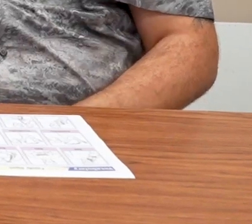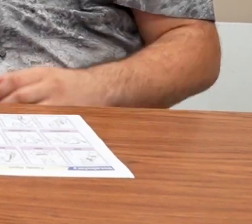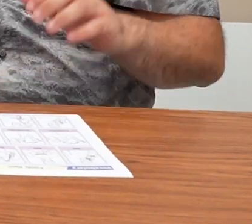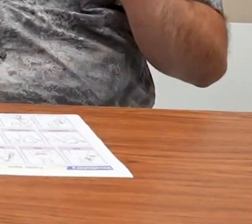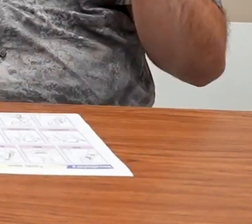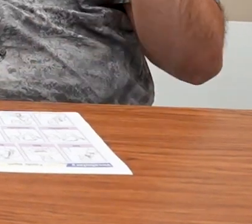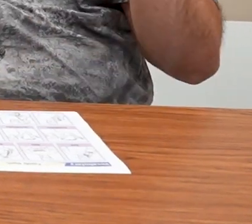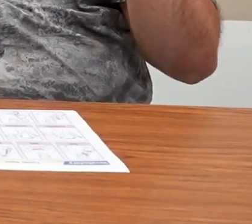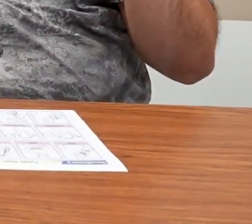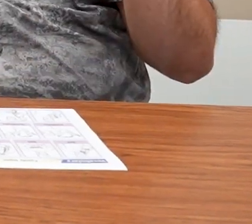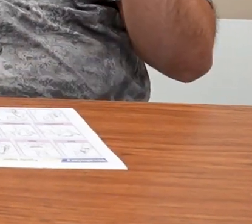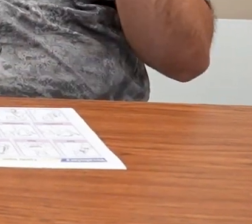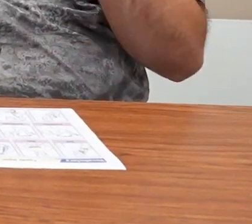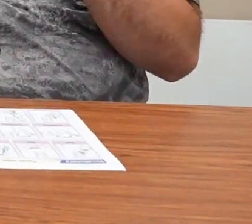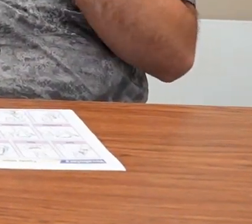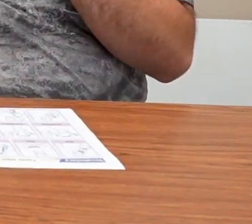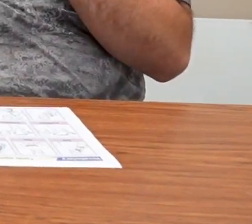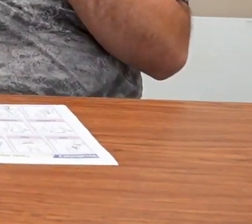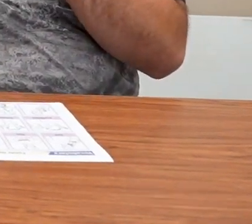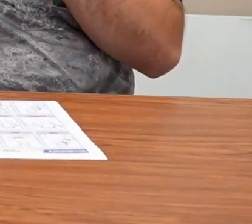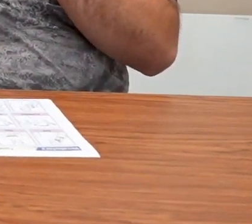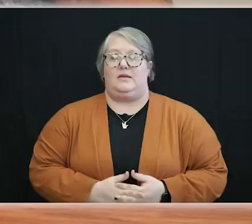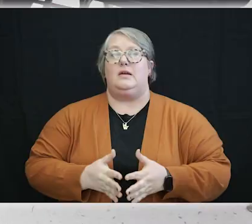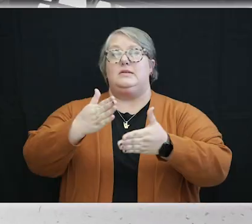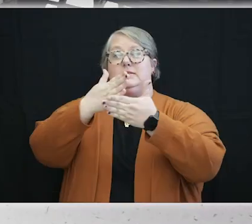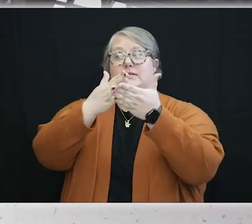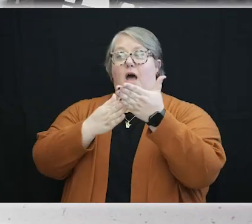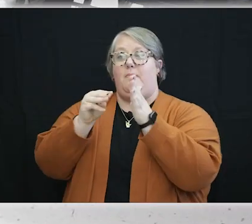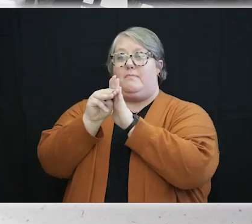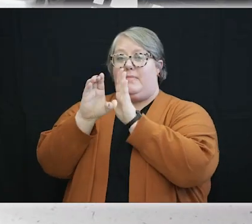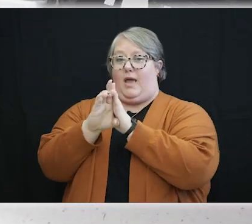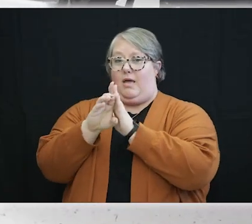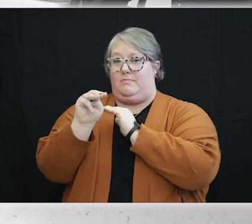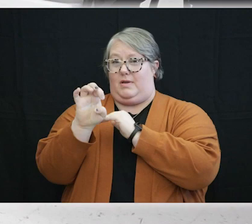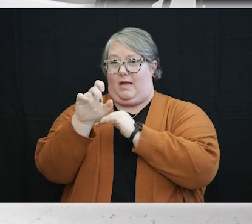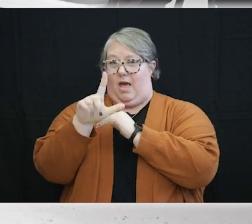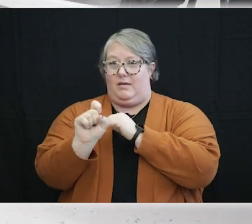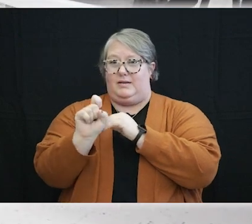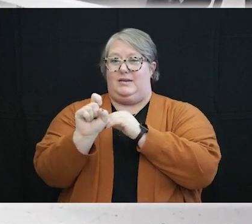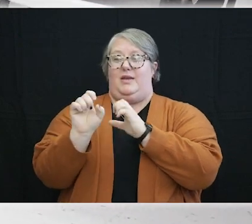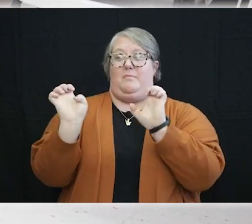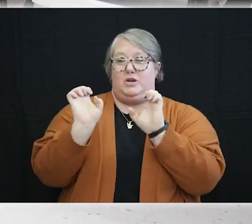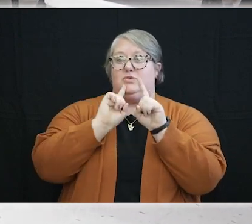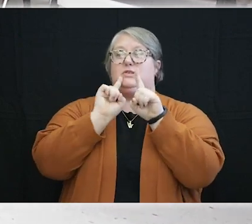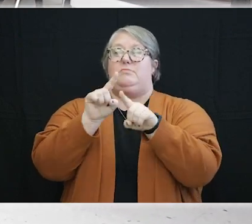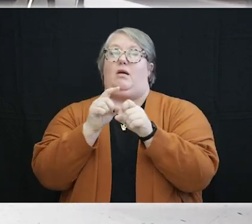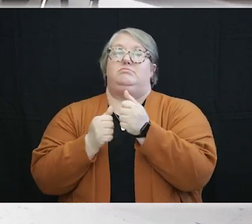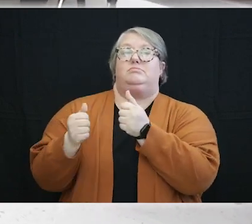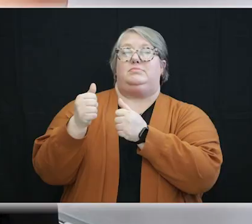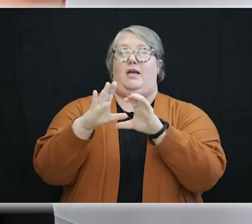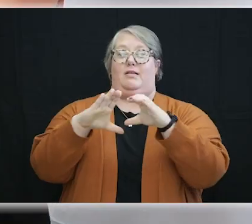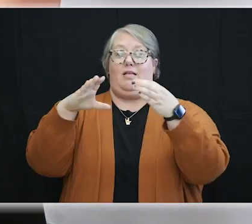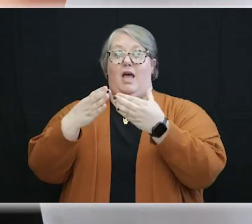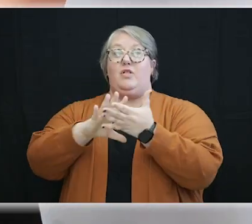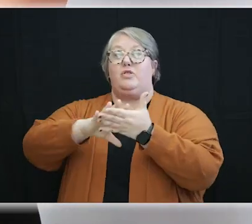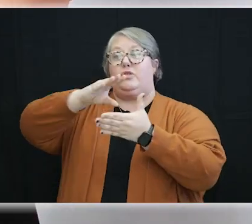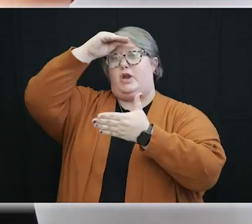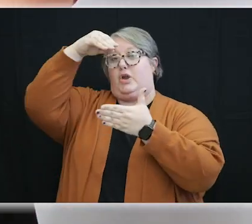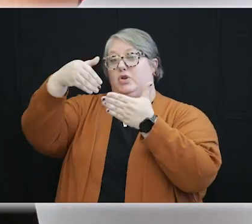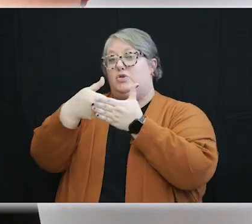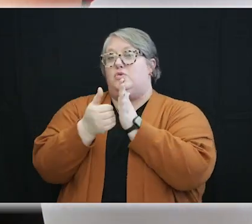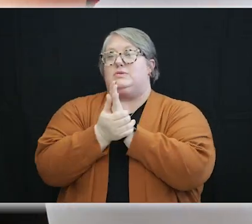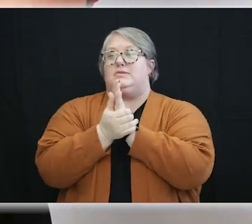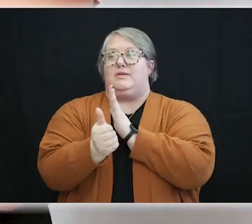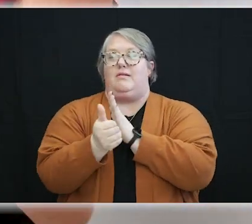You're gonna and then put them together, relatives. Some of McAllen's emergency responders are ahead of the class, learning a